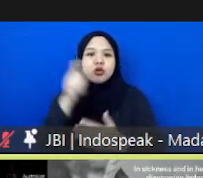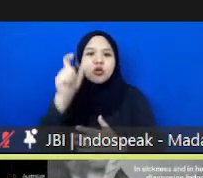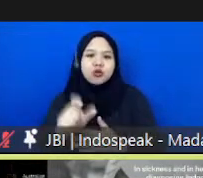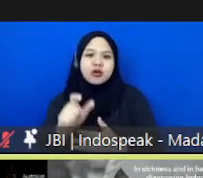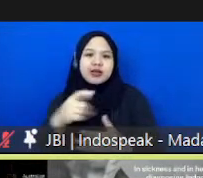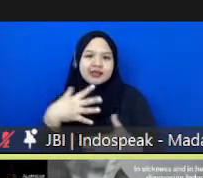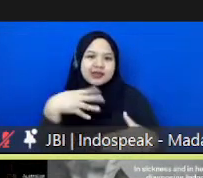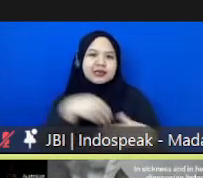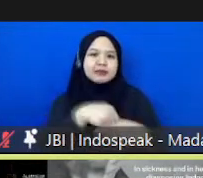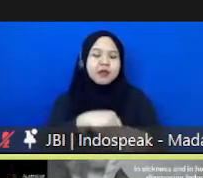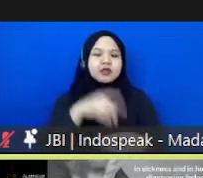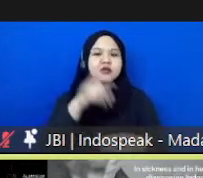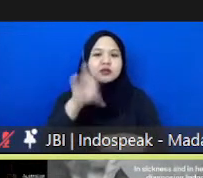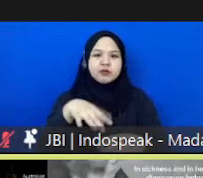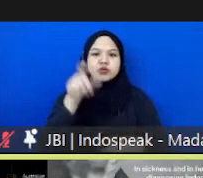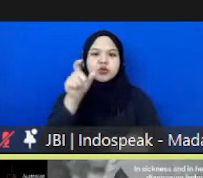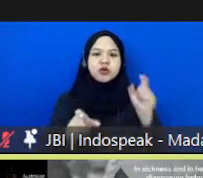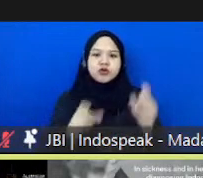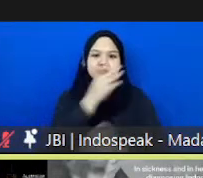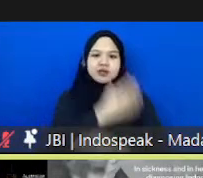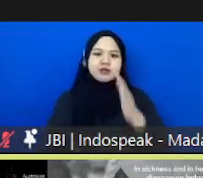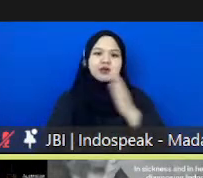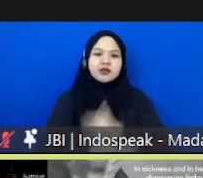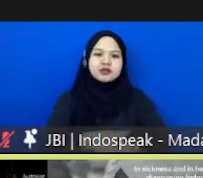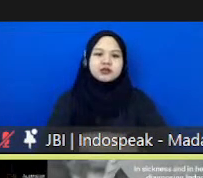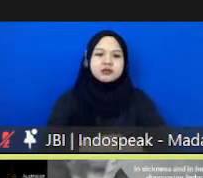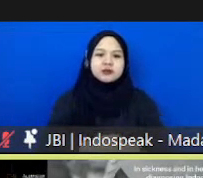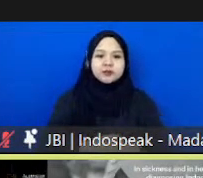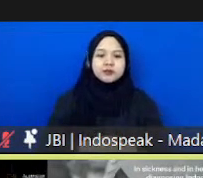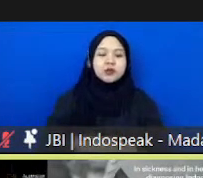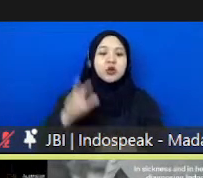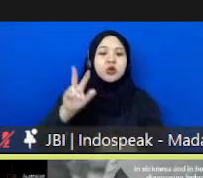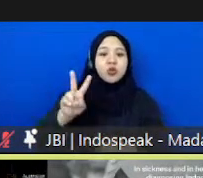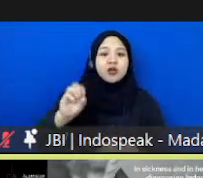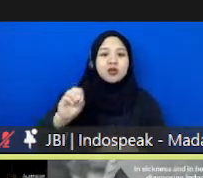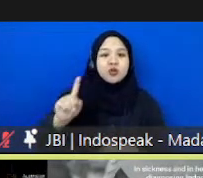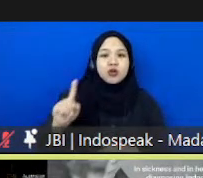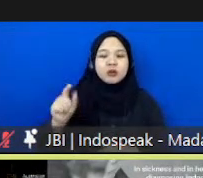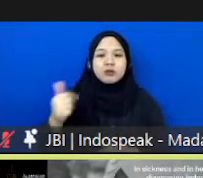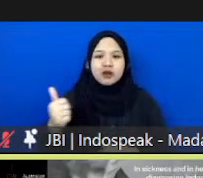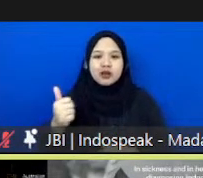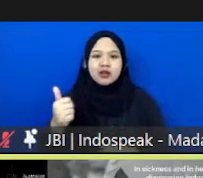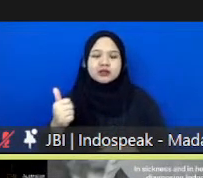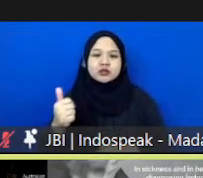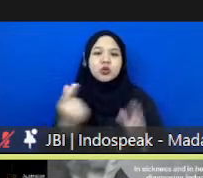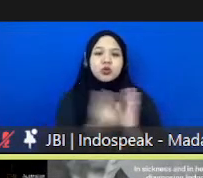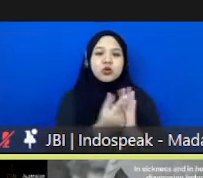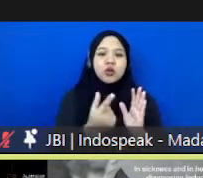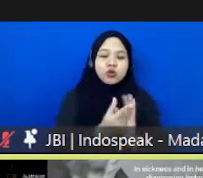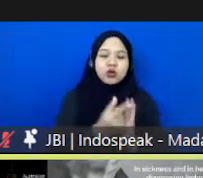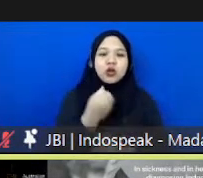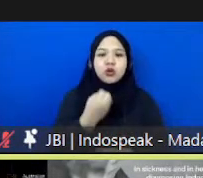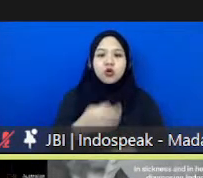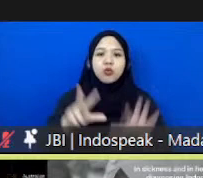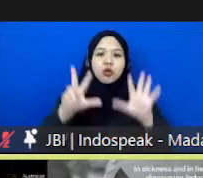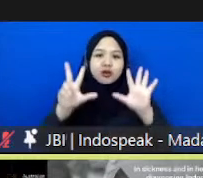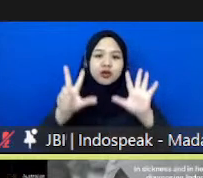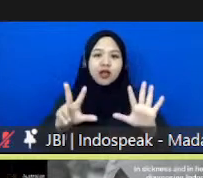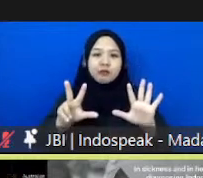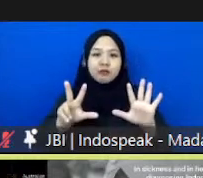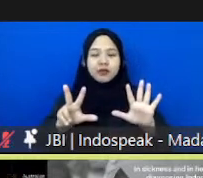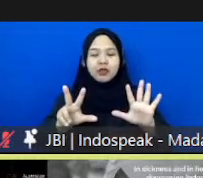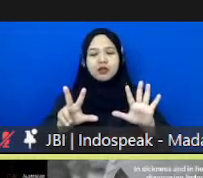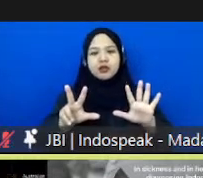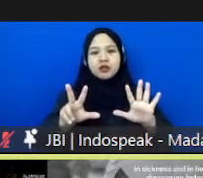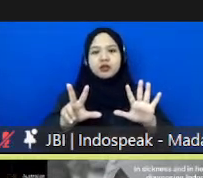As a result of that, in 2016, Indonesia passed the law number 8. And as a result